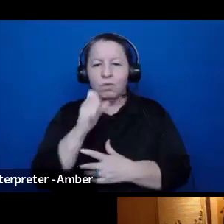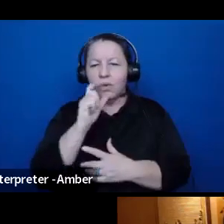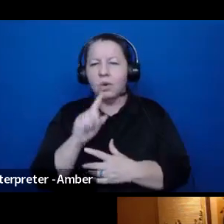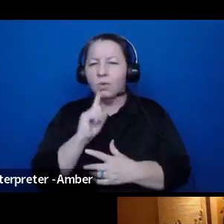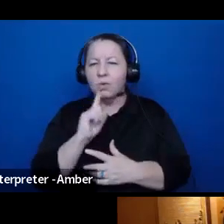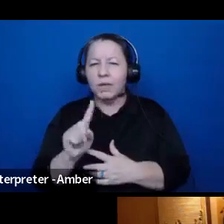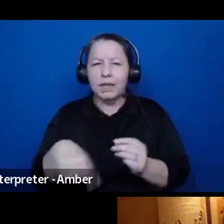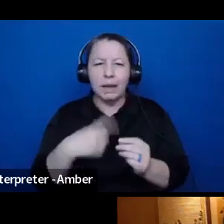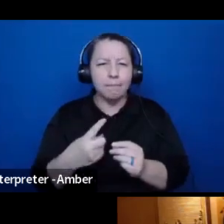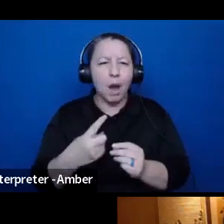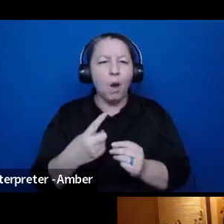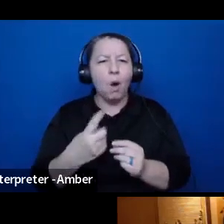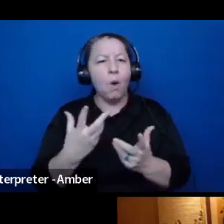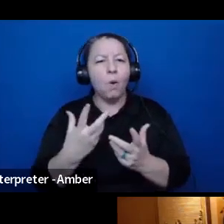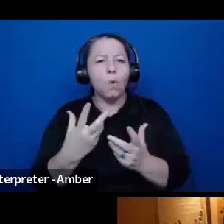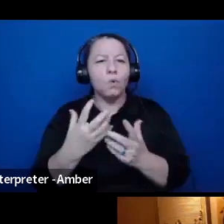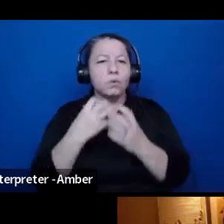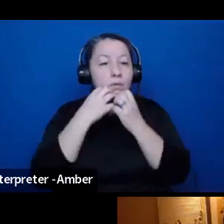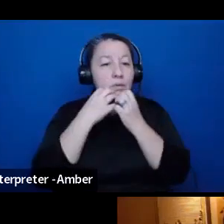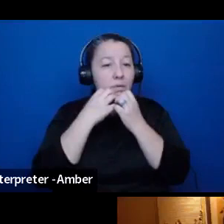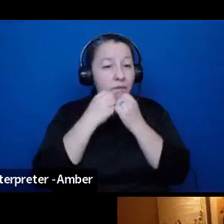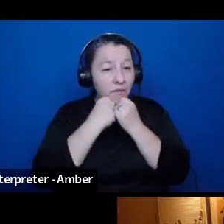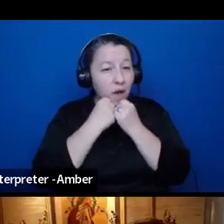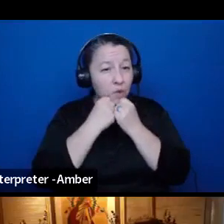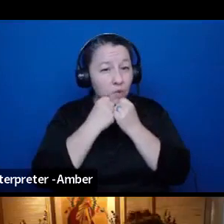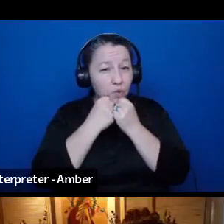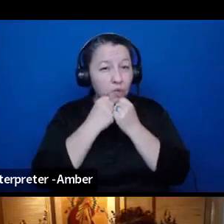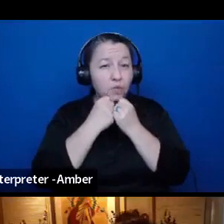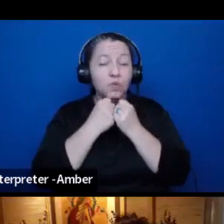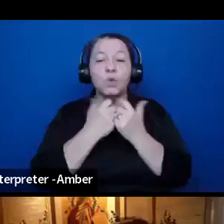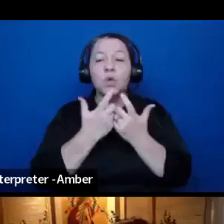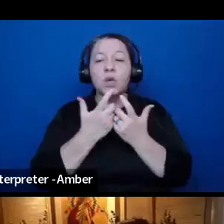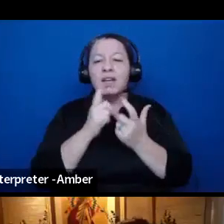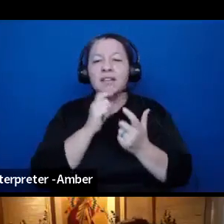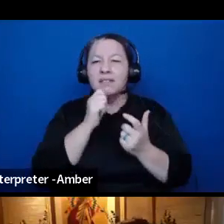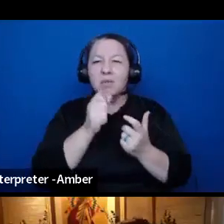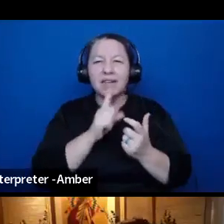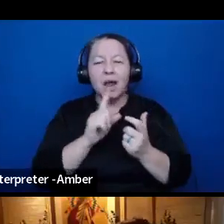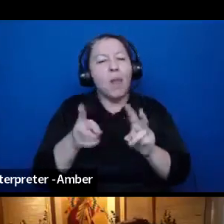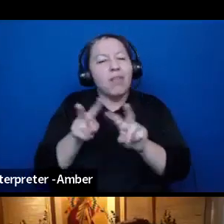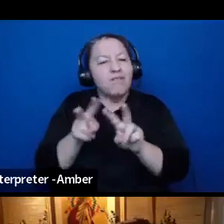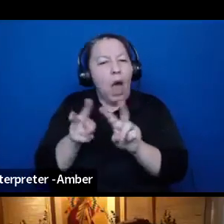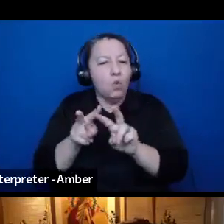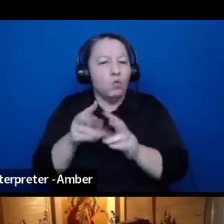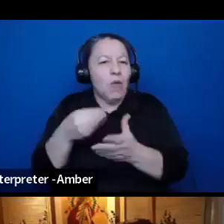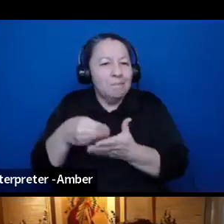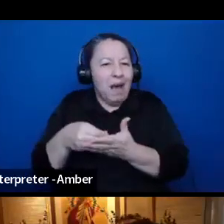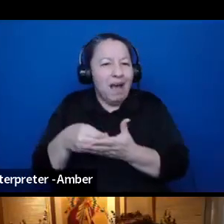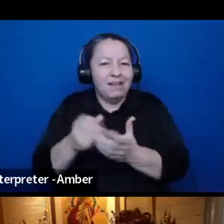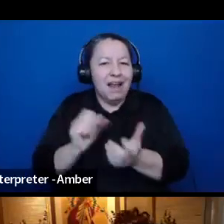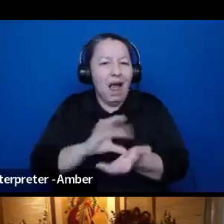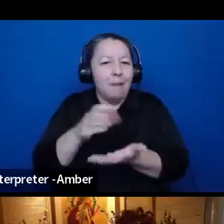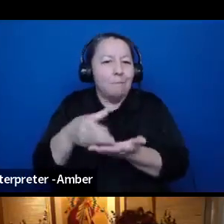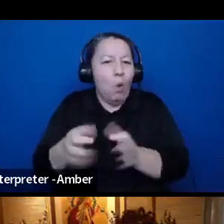the value about what the rest, like the gift is, but it's about the, bonjour